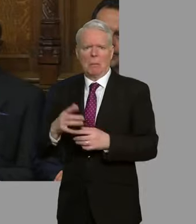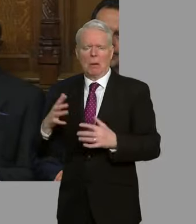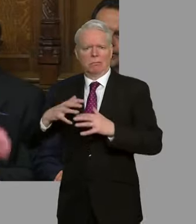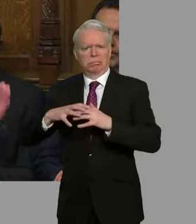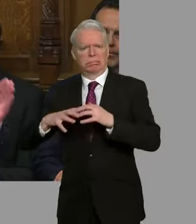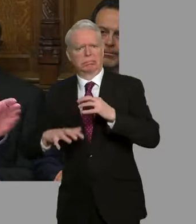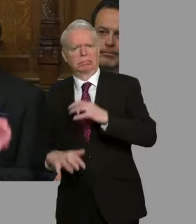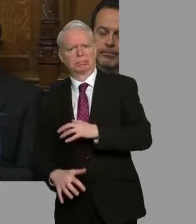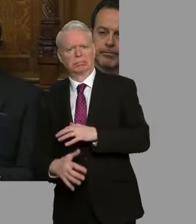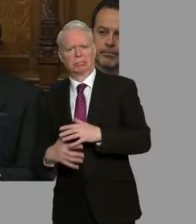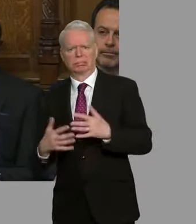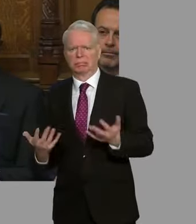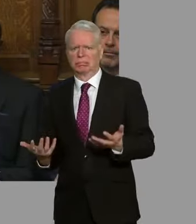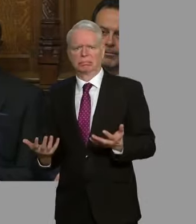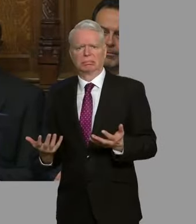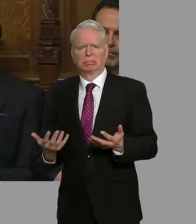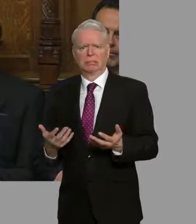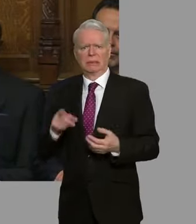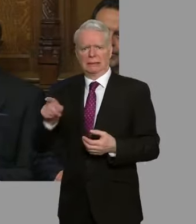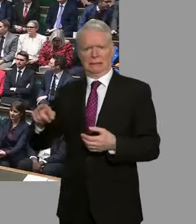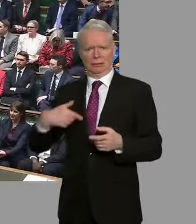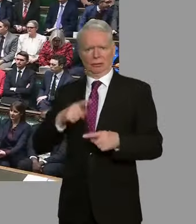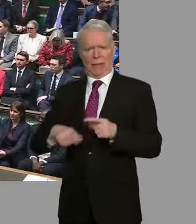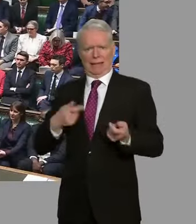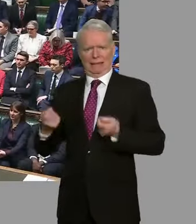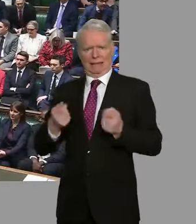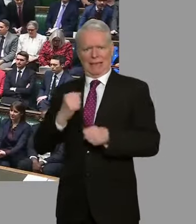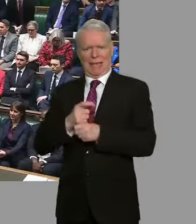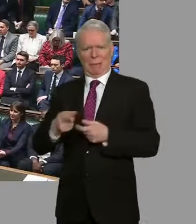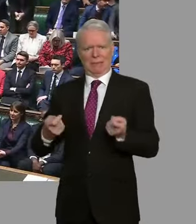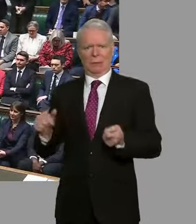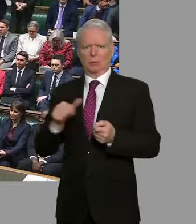future. Will the Prime Minister do that?